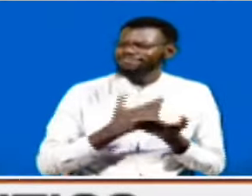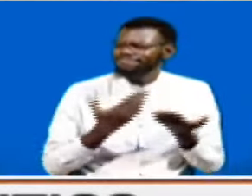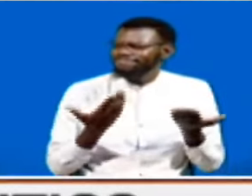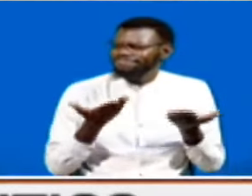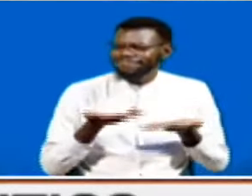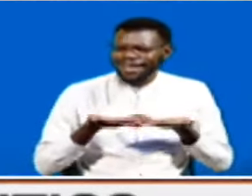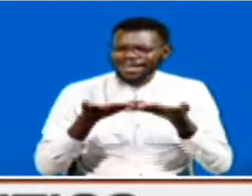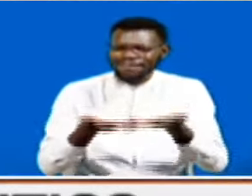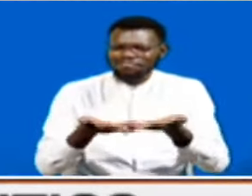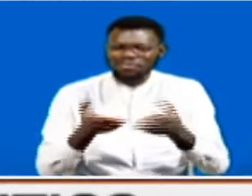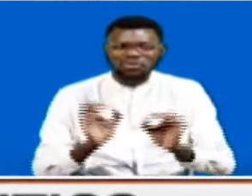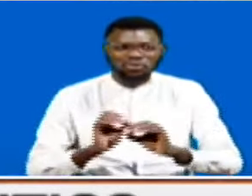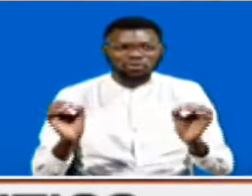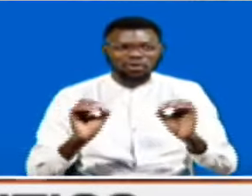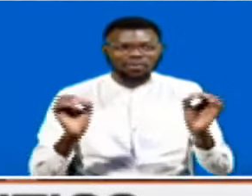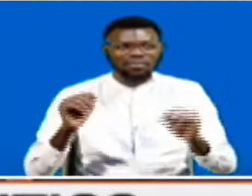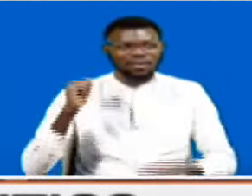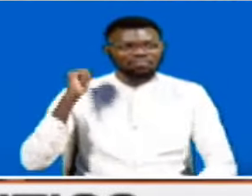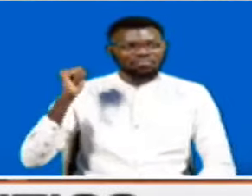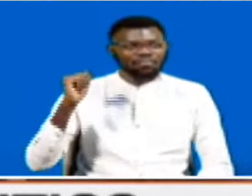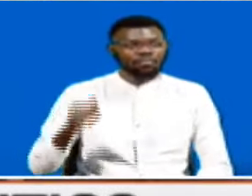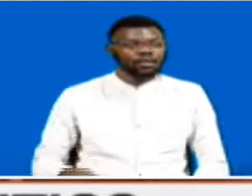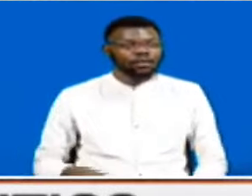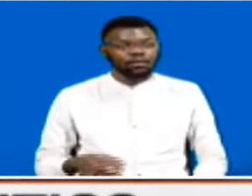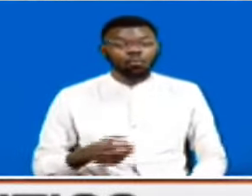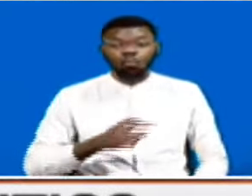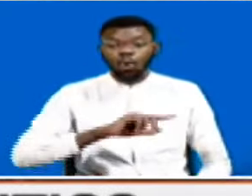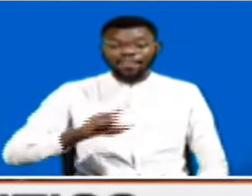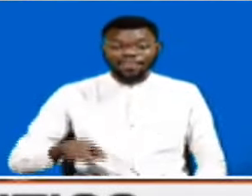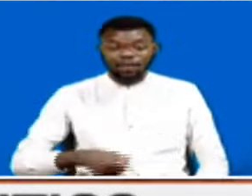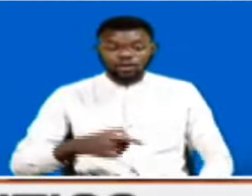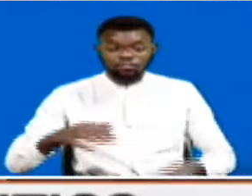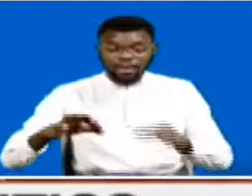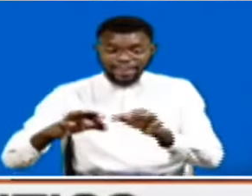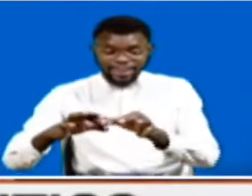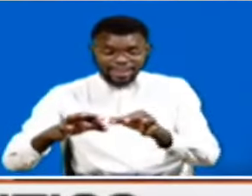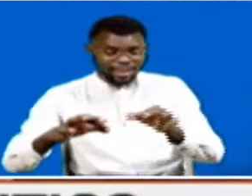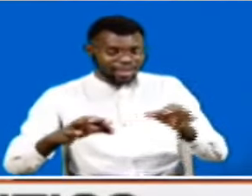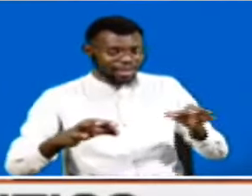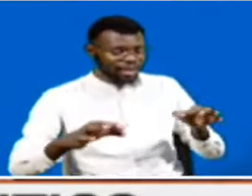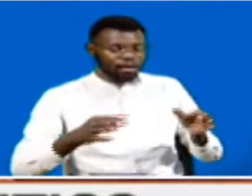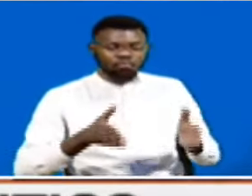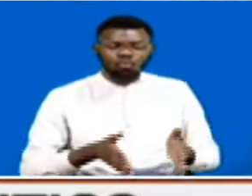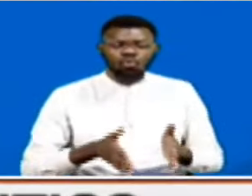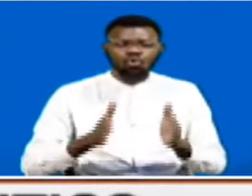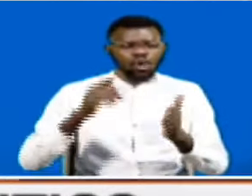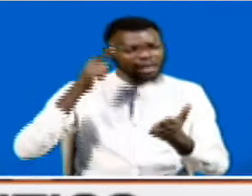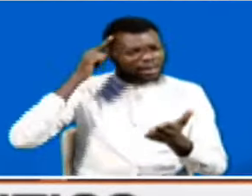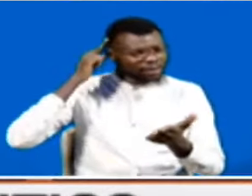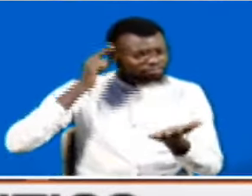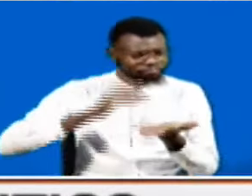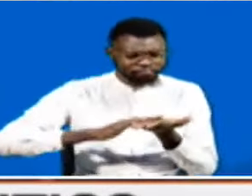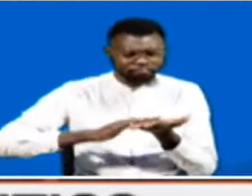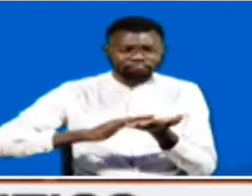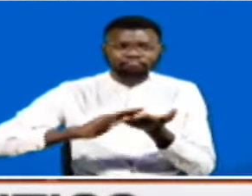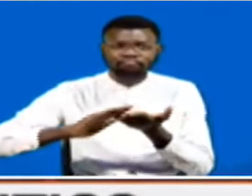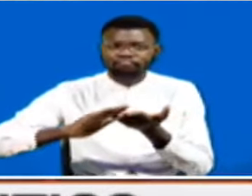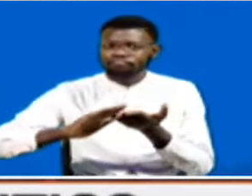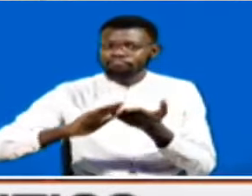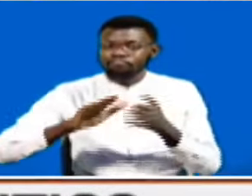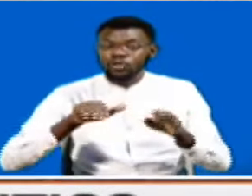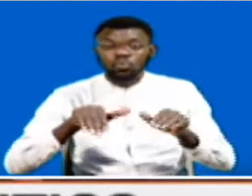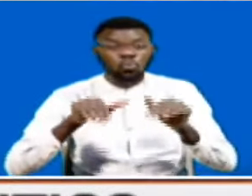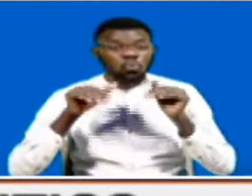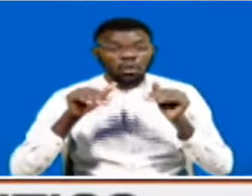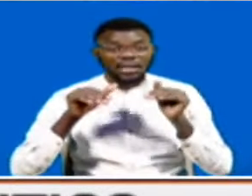told we will have 1,000 kilometers of tarmac. That we are still waiting for